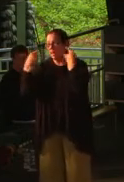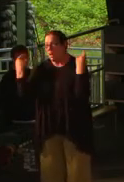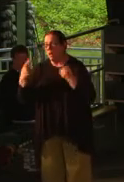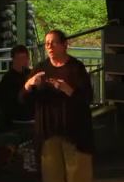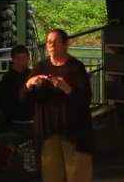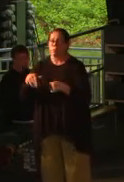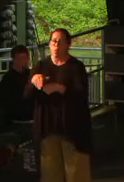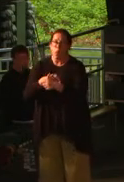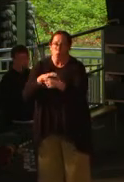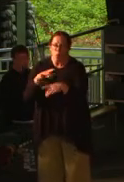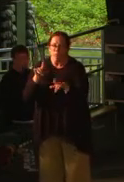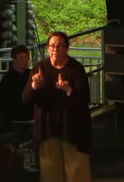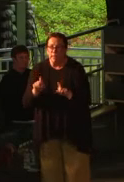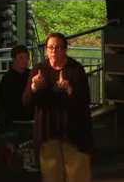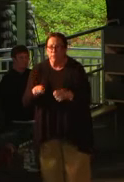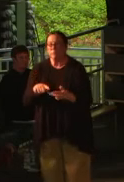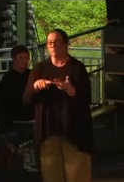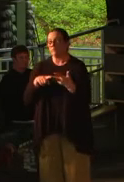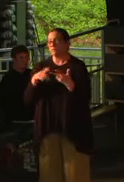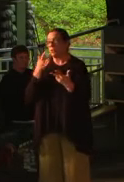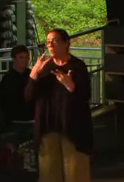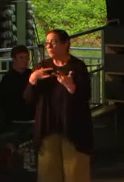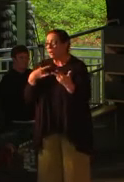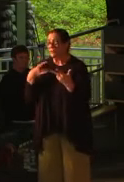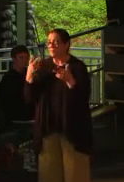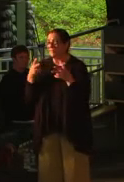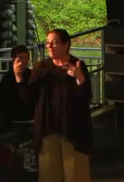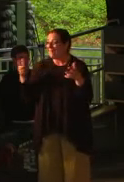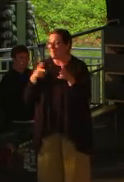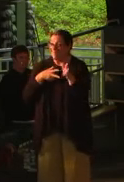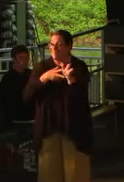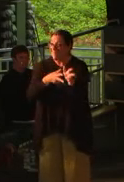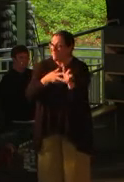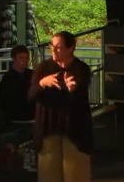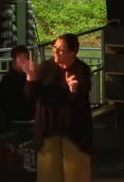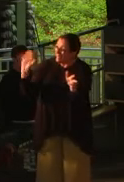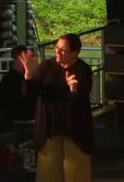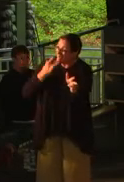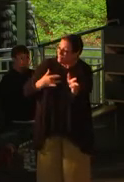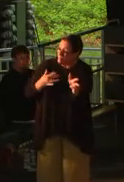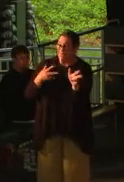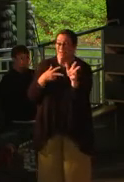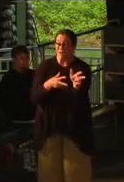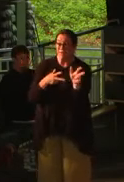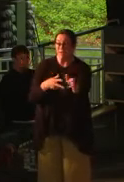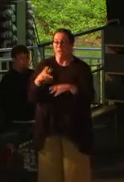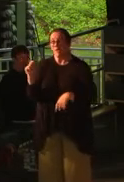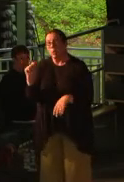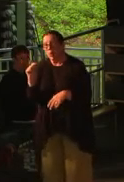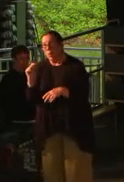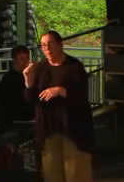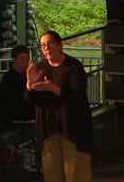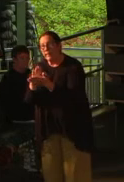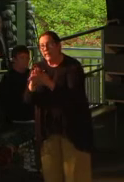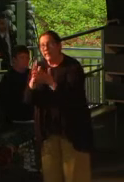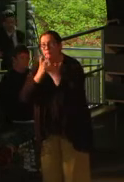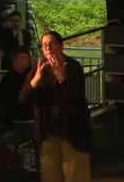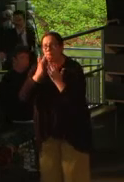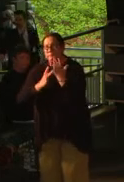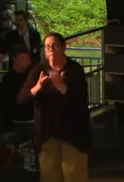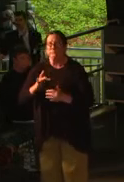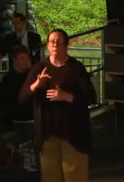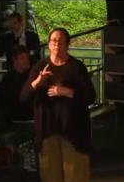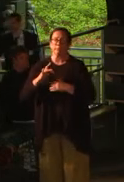tests, drive-by birthday celebrations, toilet paper shortages, baking sourdough bread